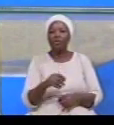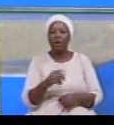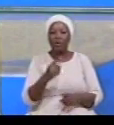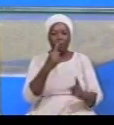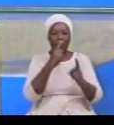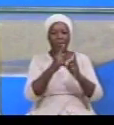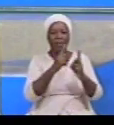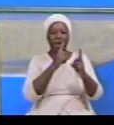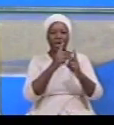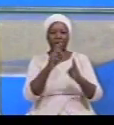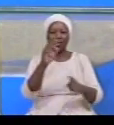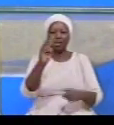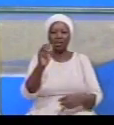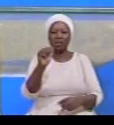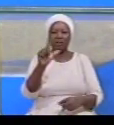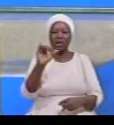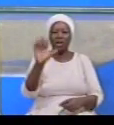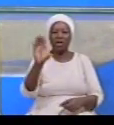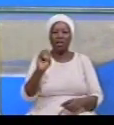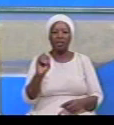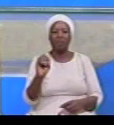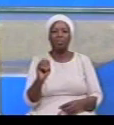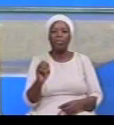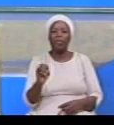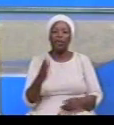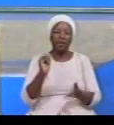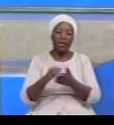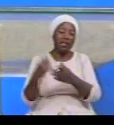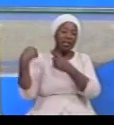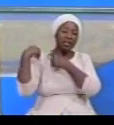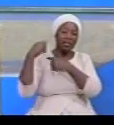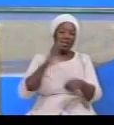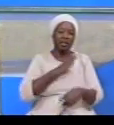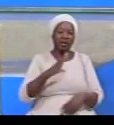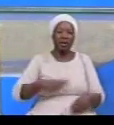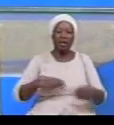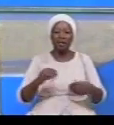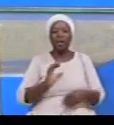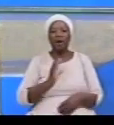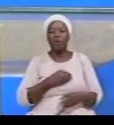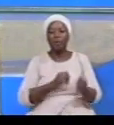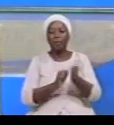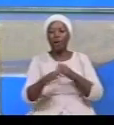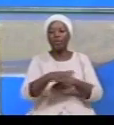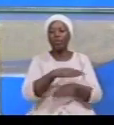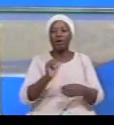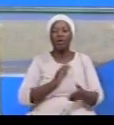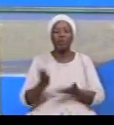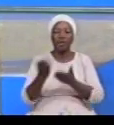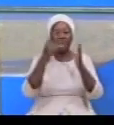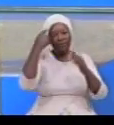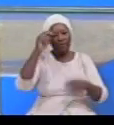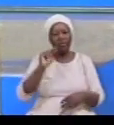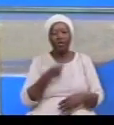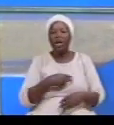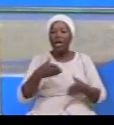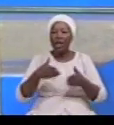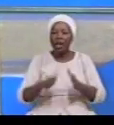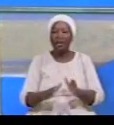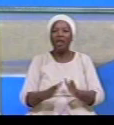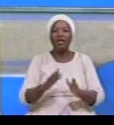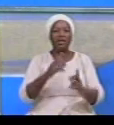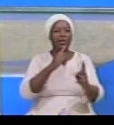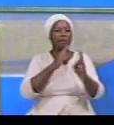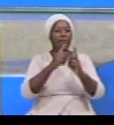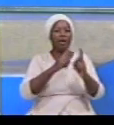Passover, has been sacrificed for us, let malice be something of the